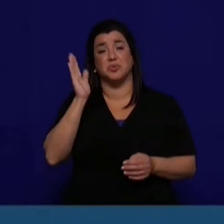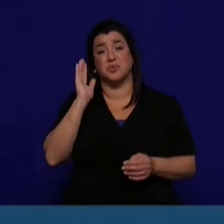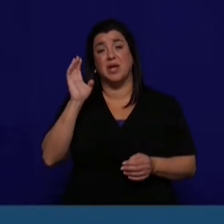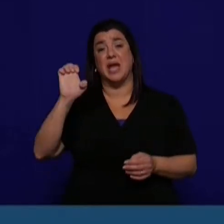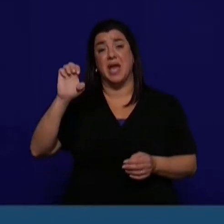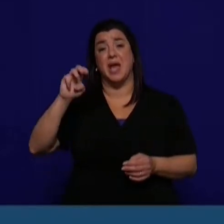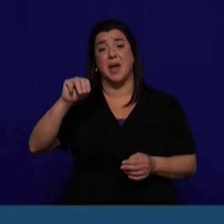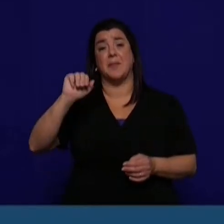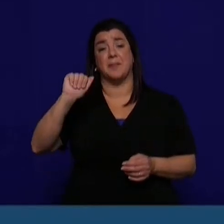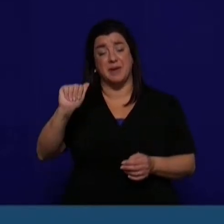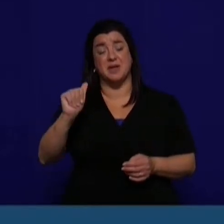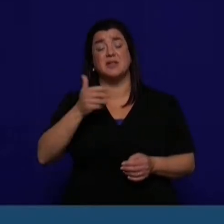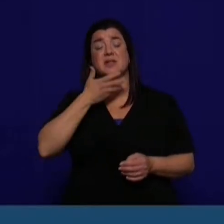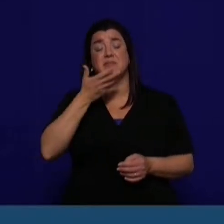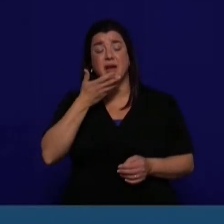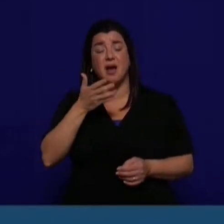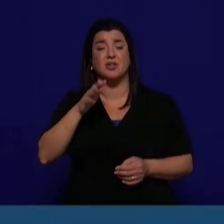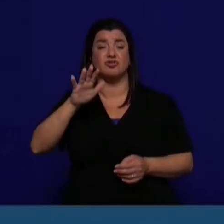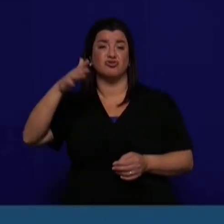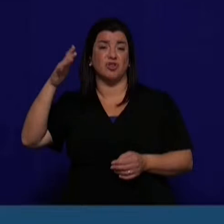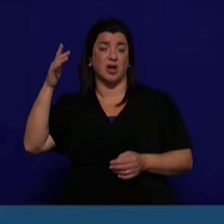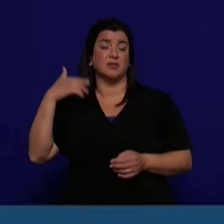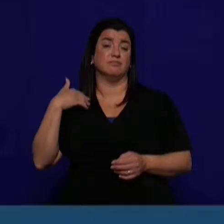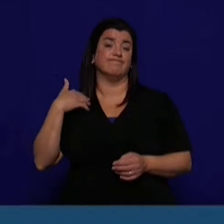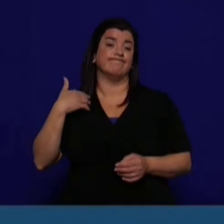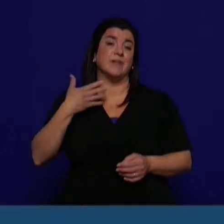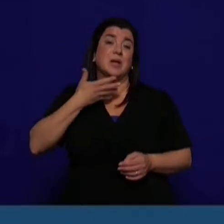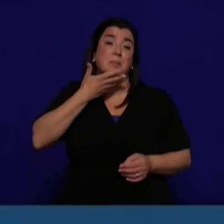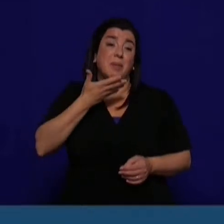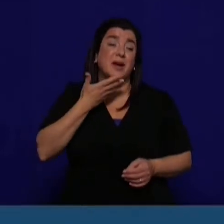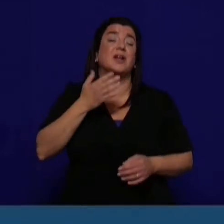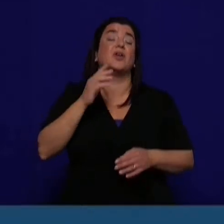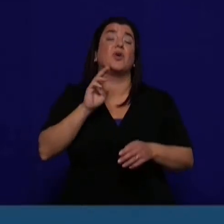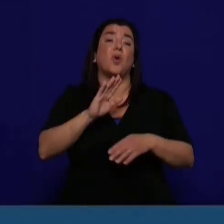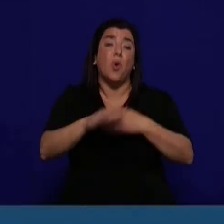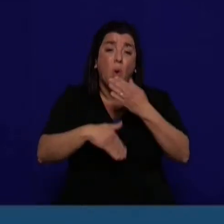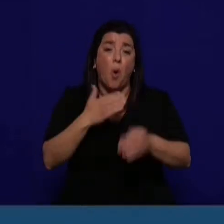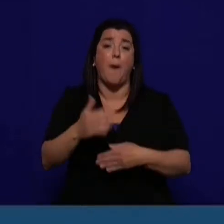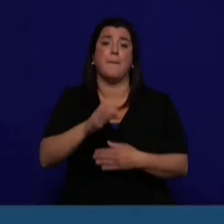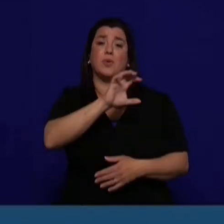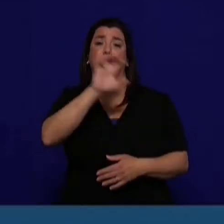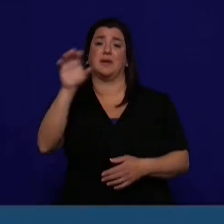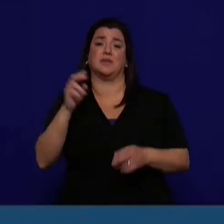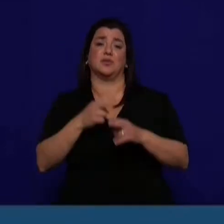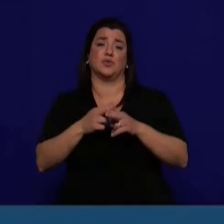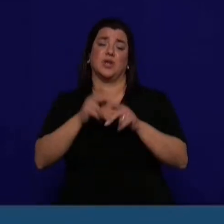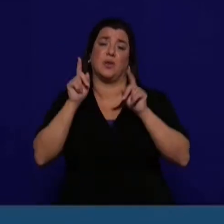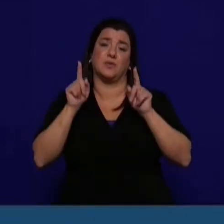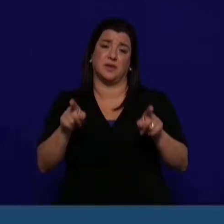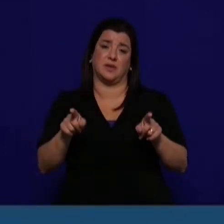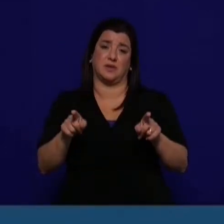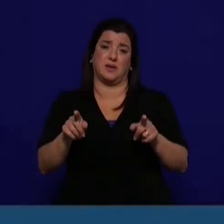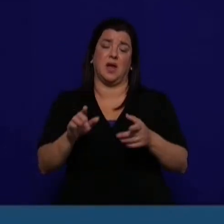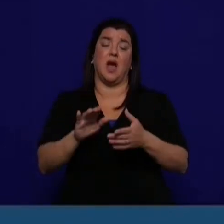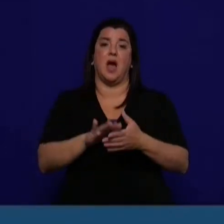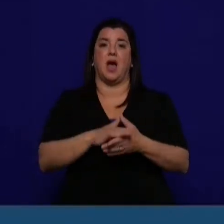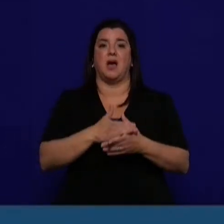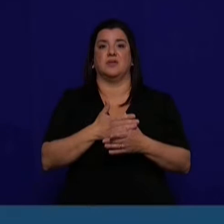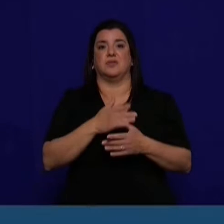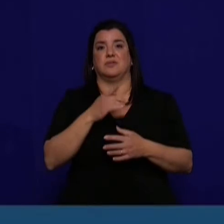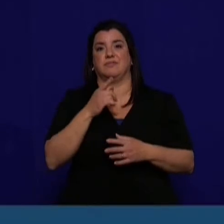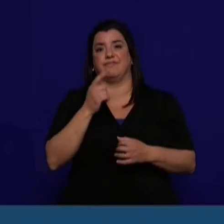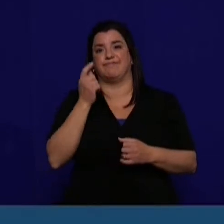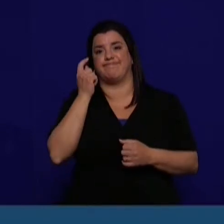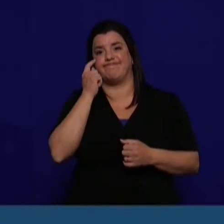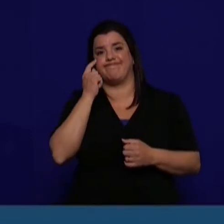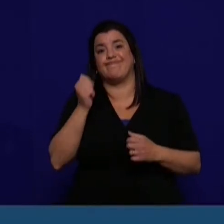ċara li wkoll għamlet ir-rakkomandazzjoni biex il-pajjiżi jibqgħu jużaw ukoll din it-tilqima għaliex inti tara li